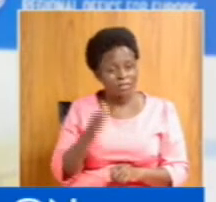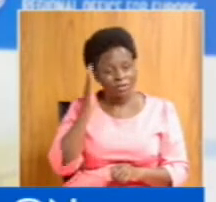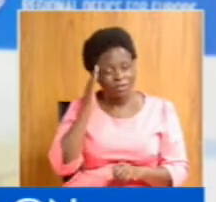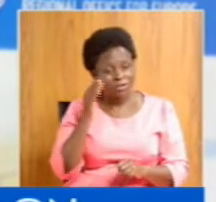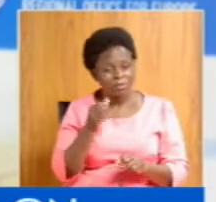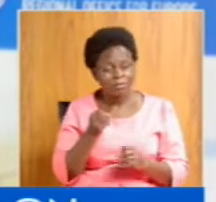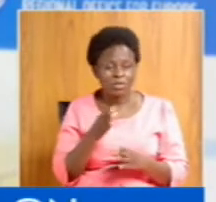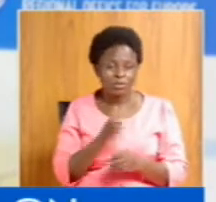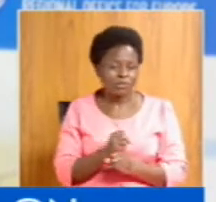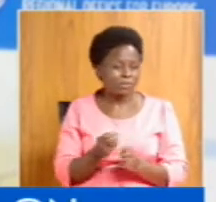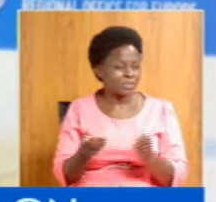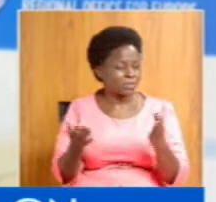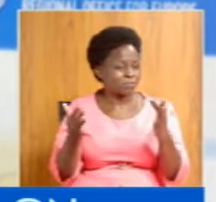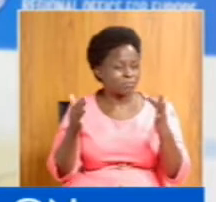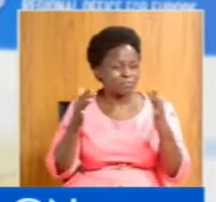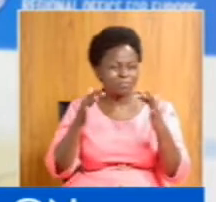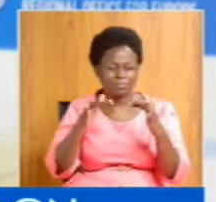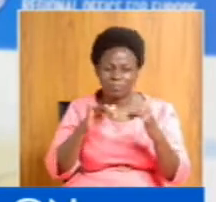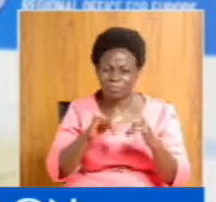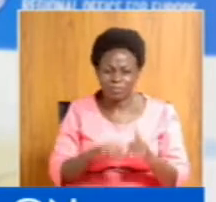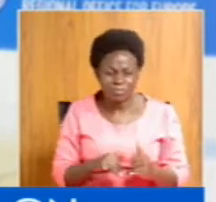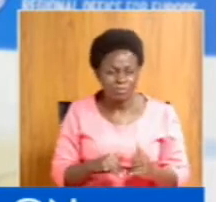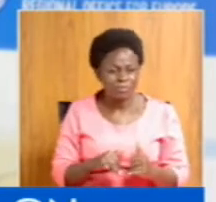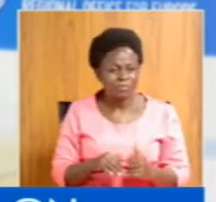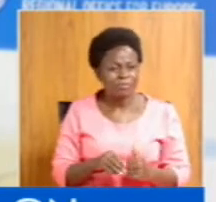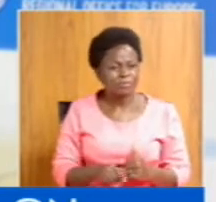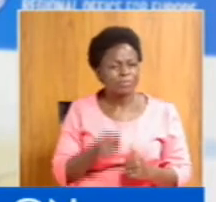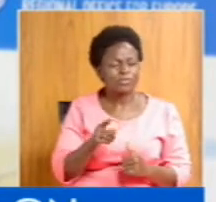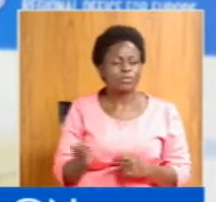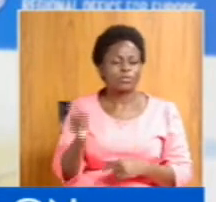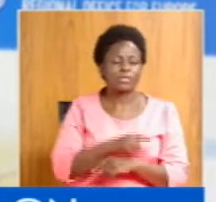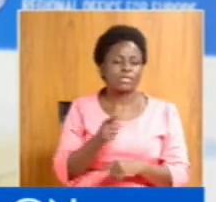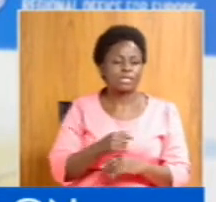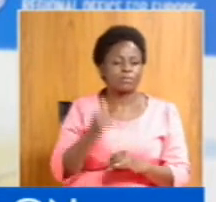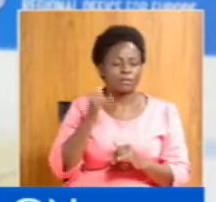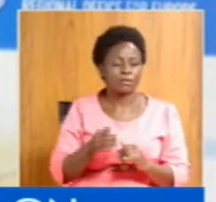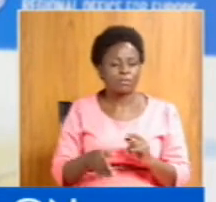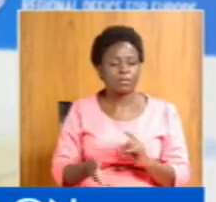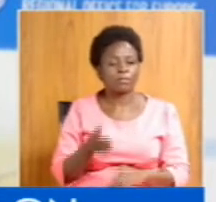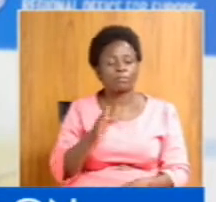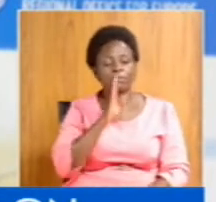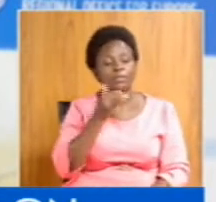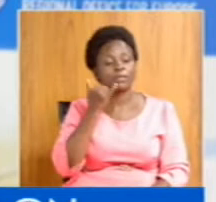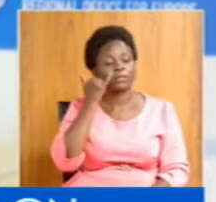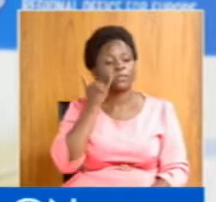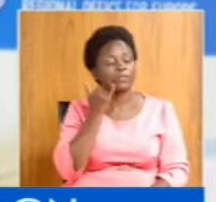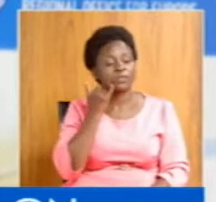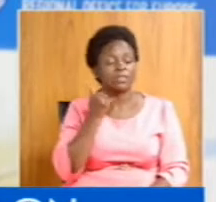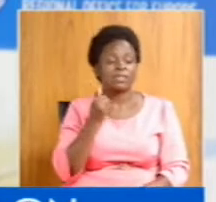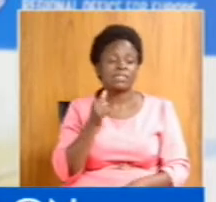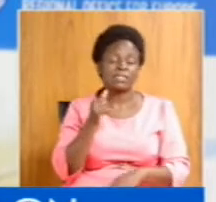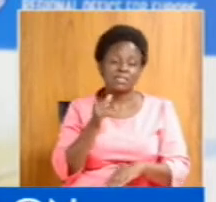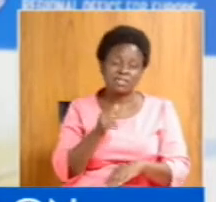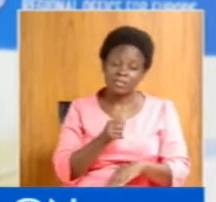most of our budgets like health you find a lot of it was external support those days are coming to an end we better get serious about self reliance